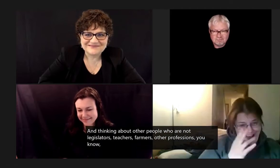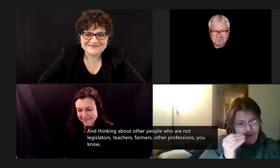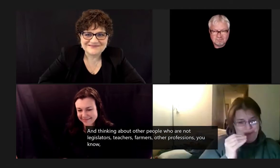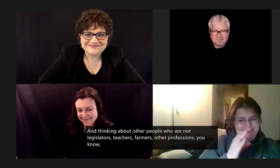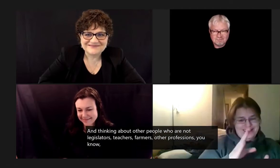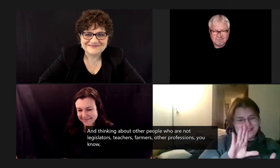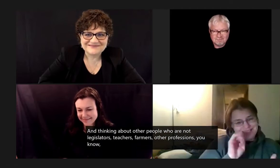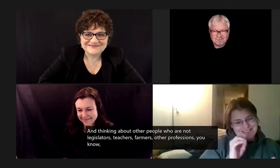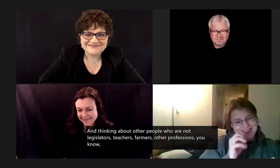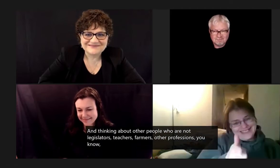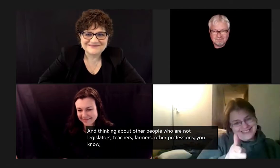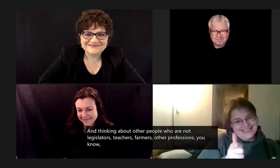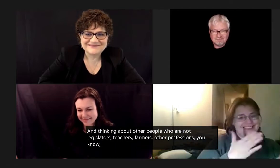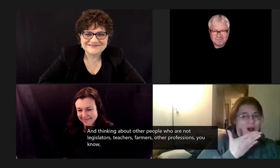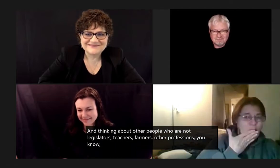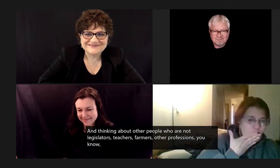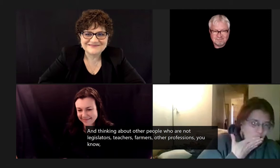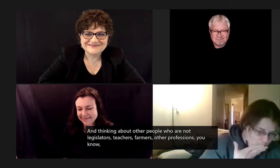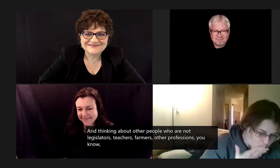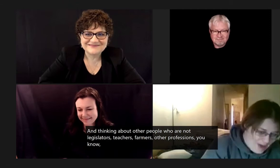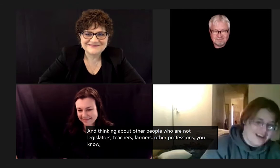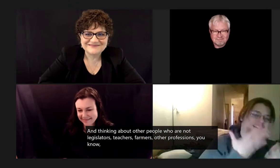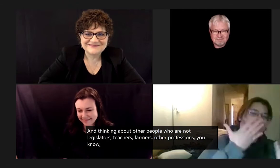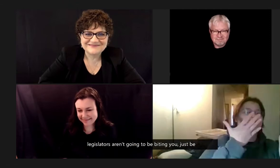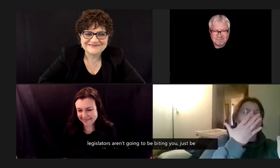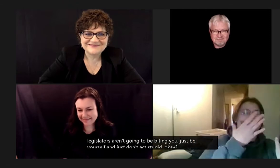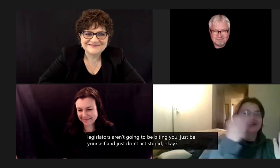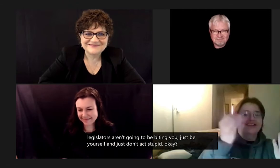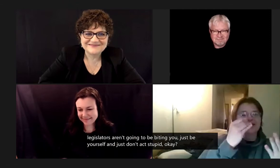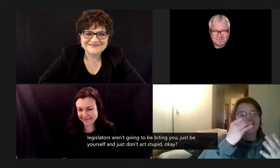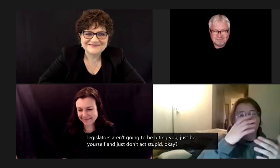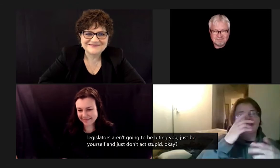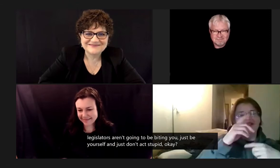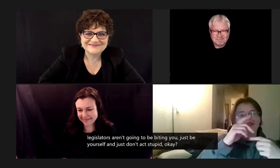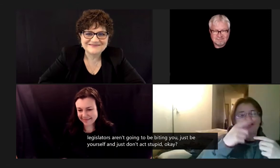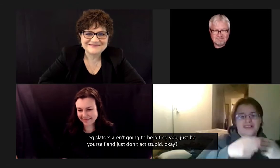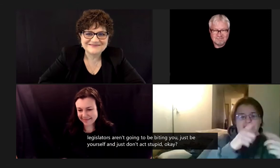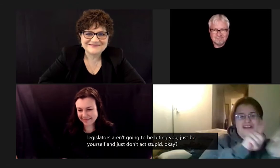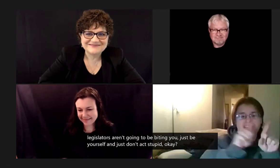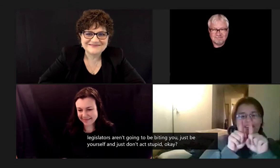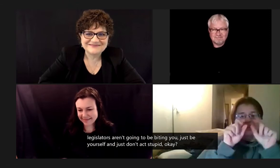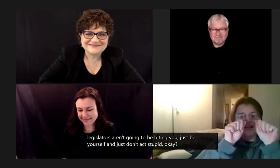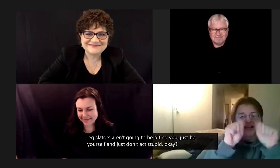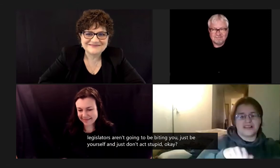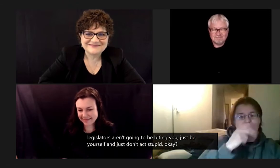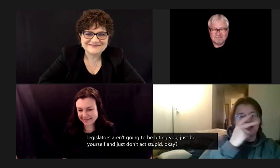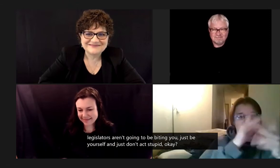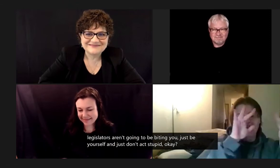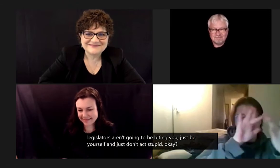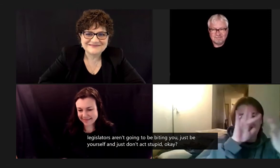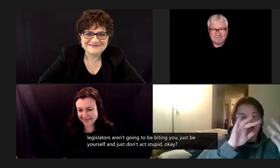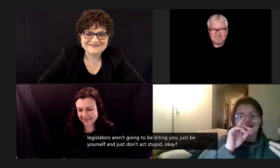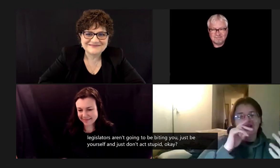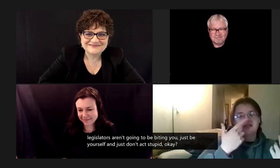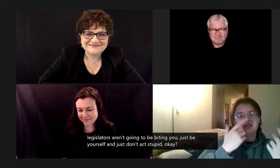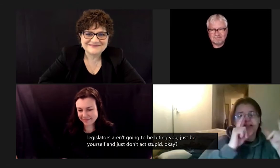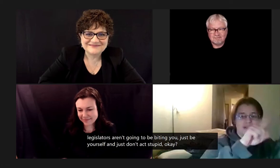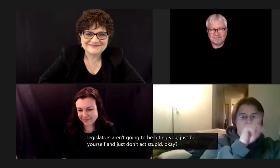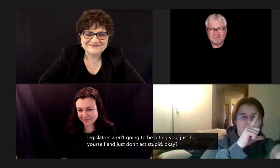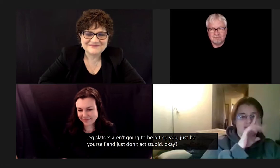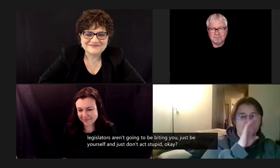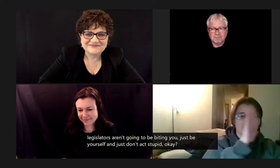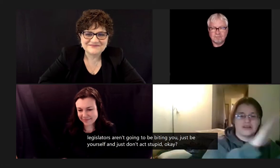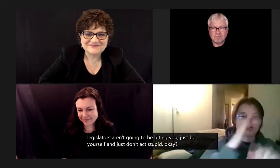just don't act stupid, okay? Just be yourself. And